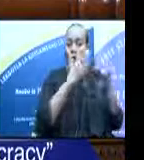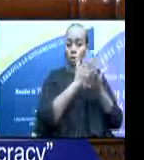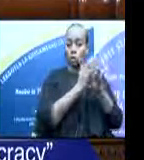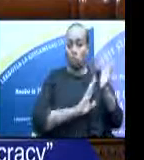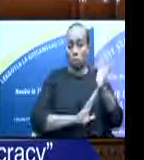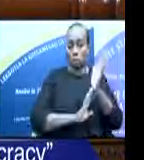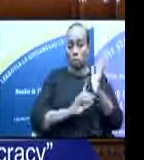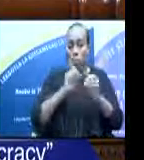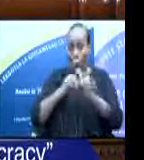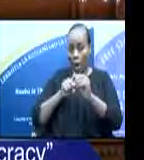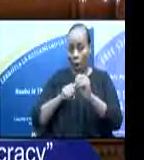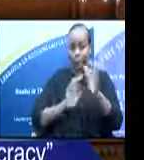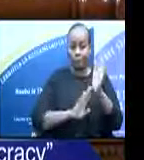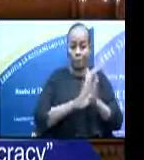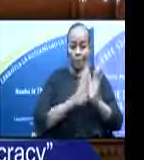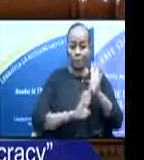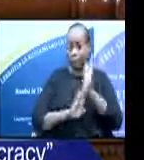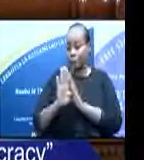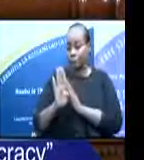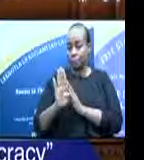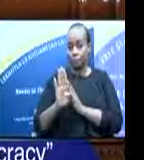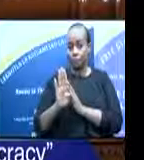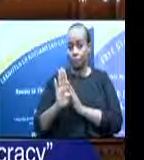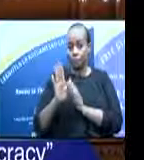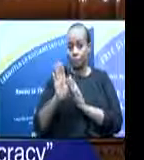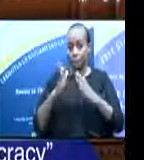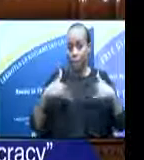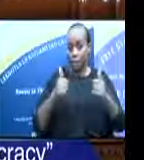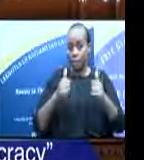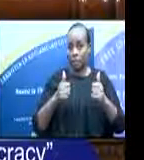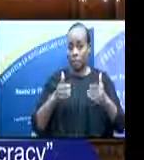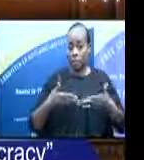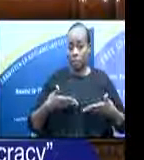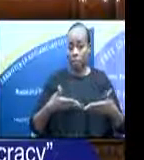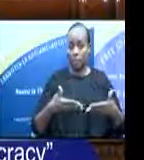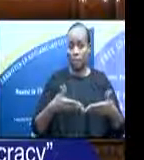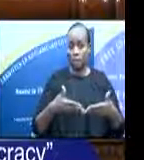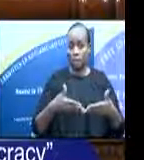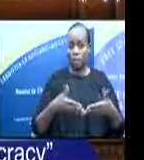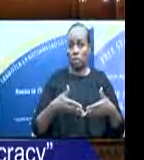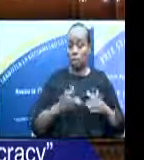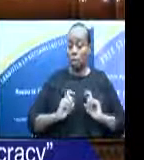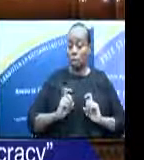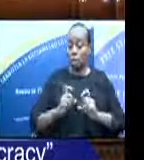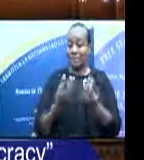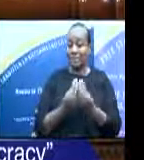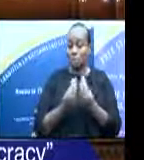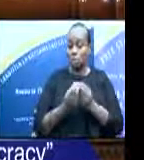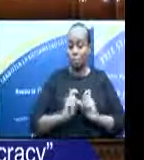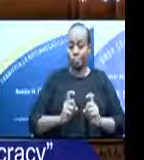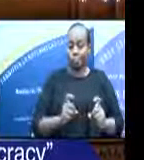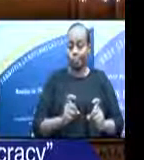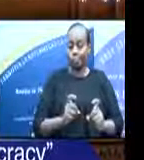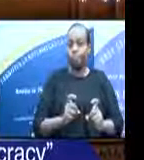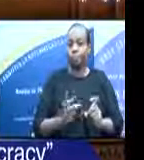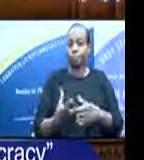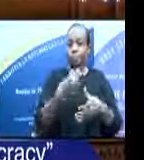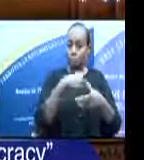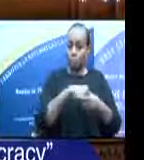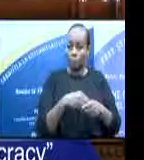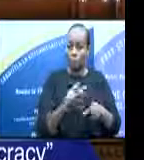the quality and quantity of health services. Issues that must be urgently addressed will